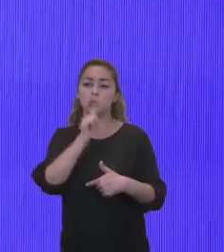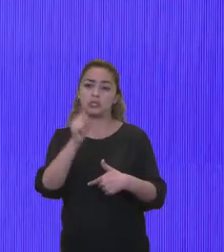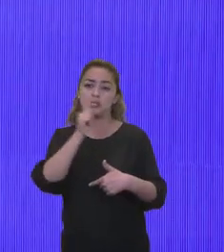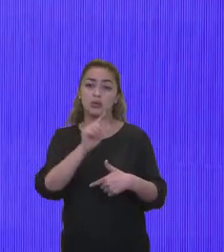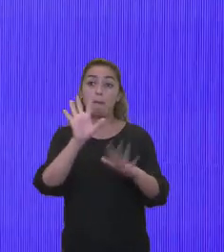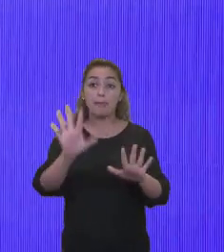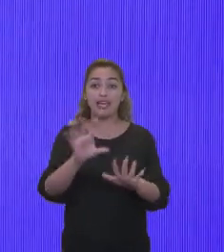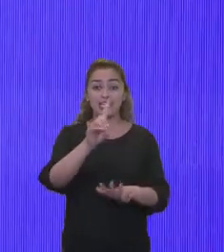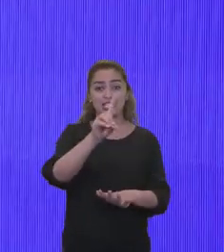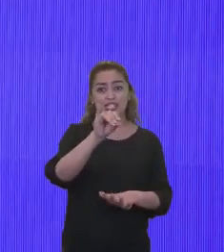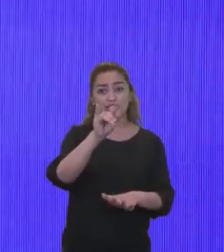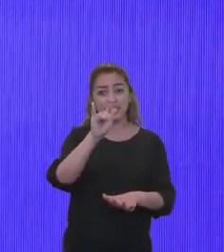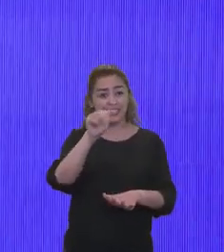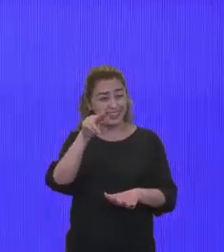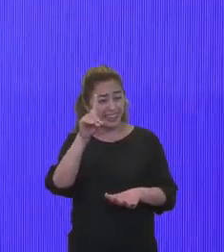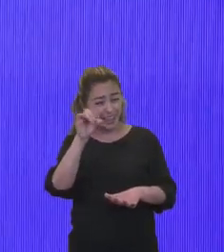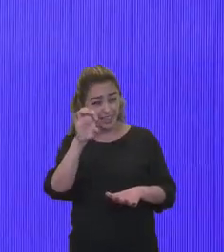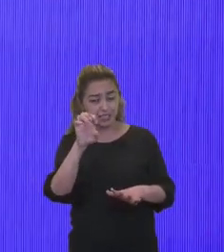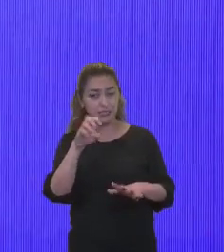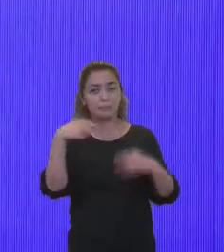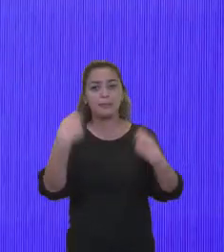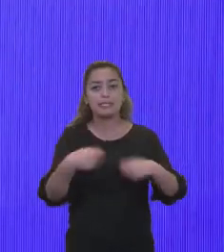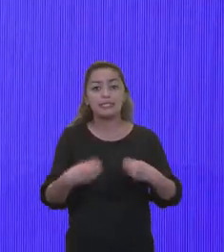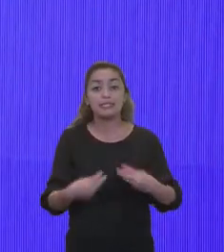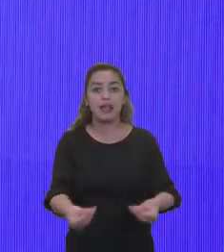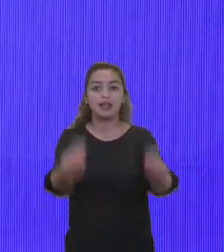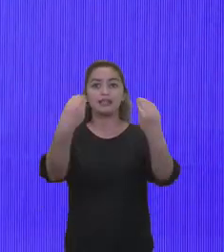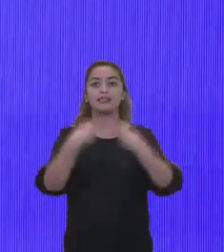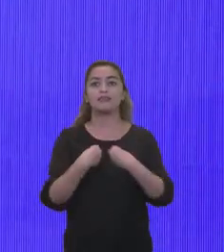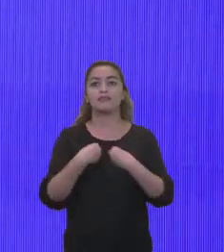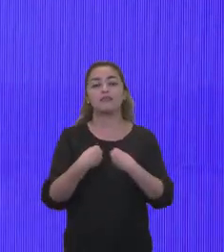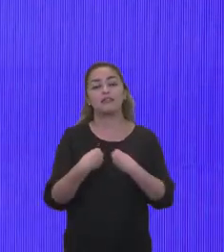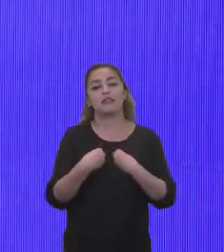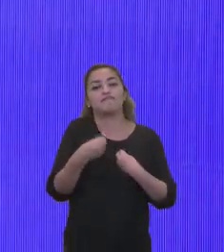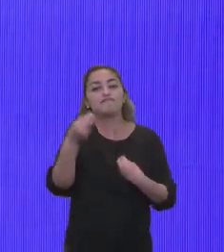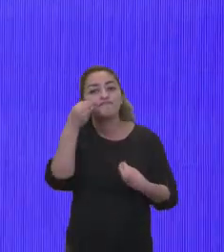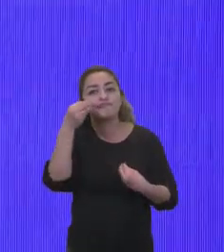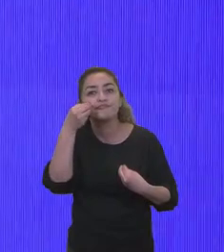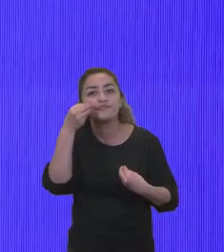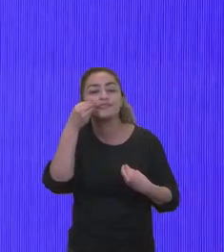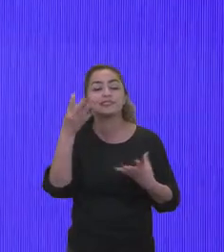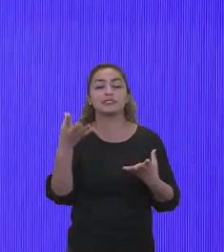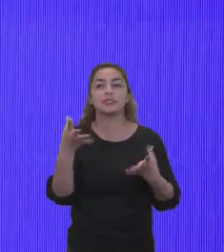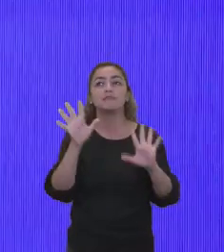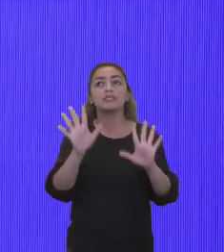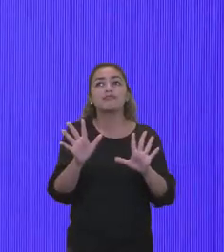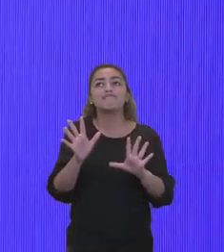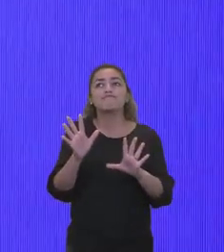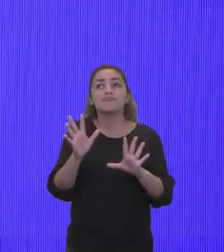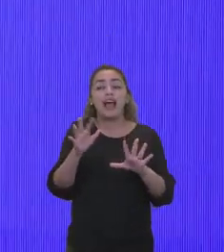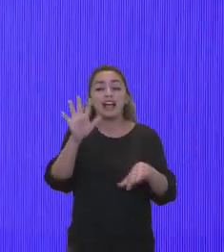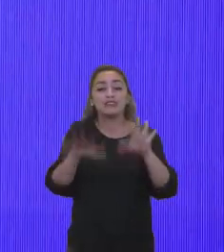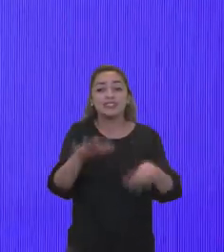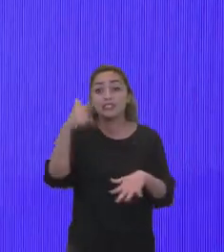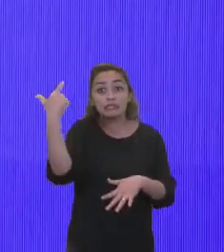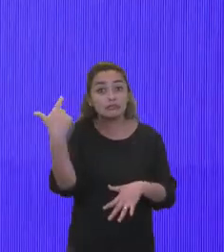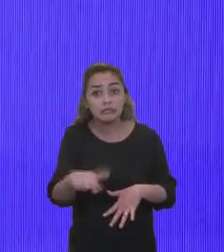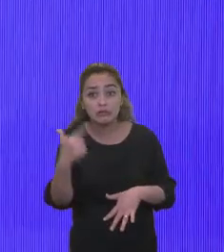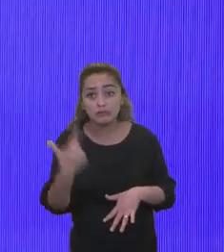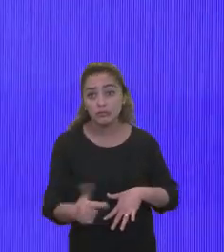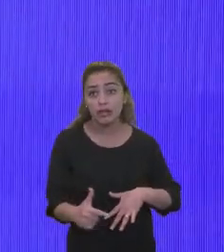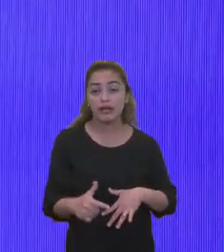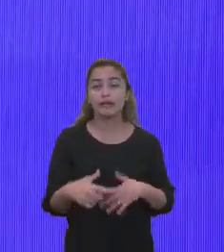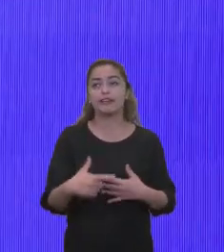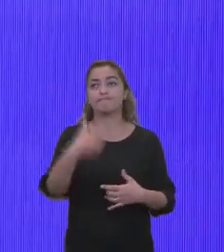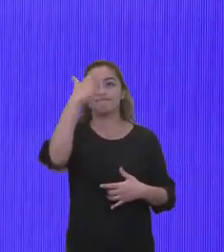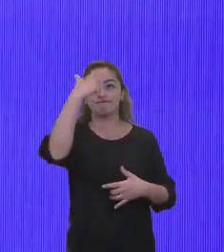it. There needs to be opportunity. And when we don't build opportunities, inequality